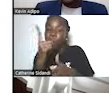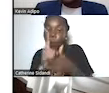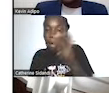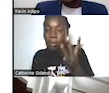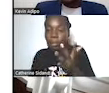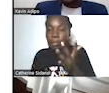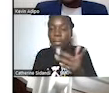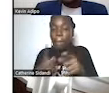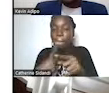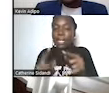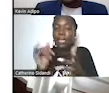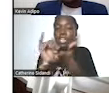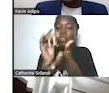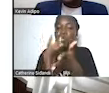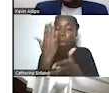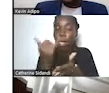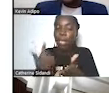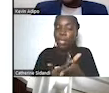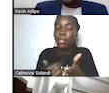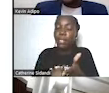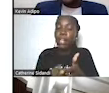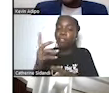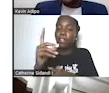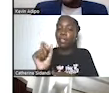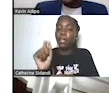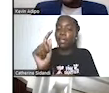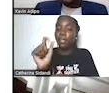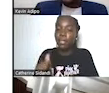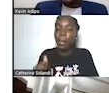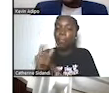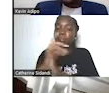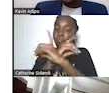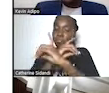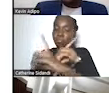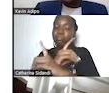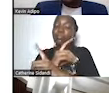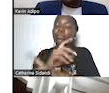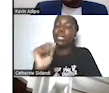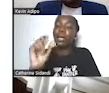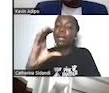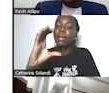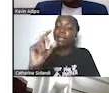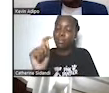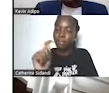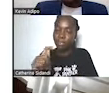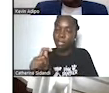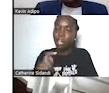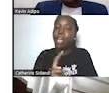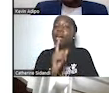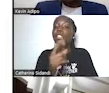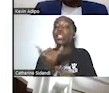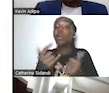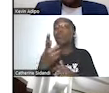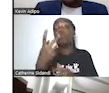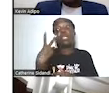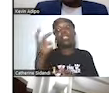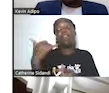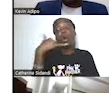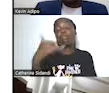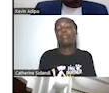Protection Act, because you can give everything. Like actually currently, look at your phone.